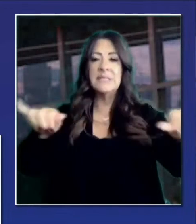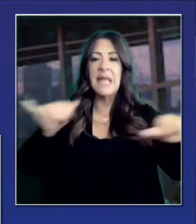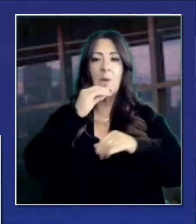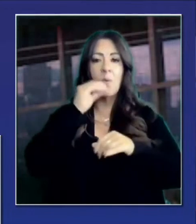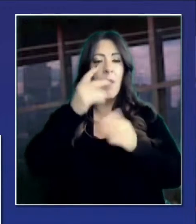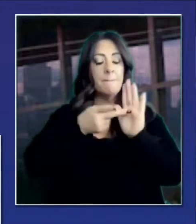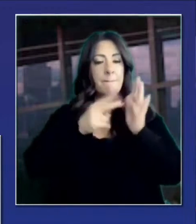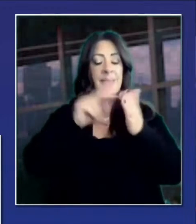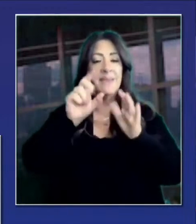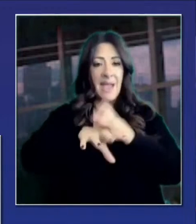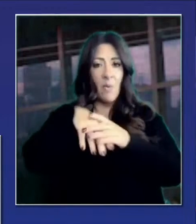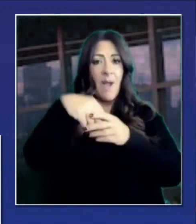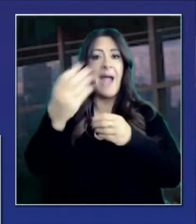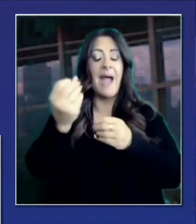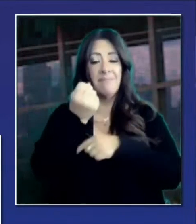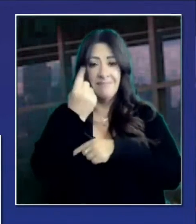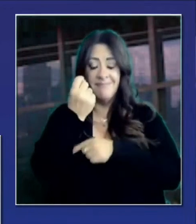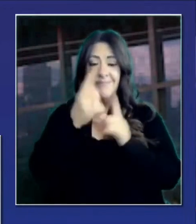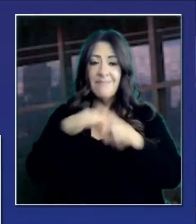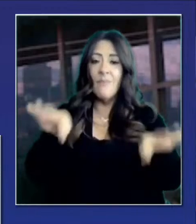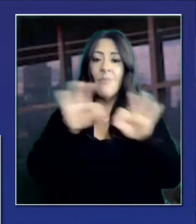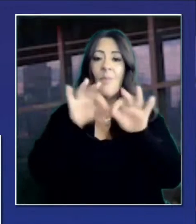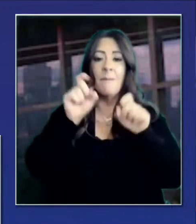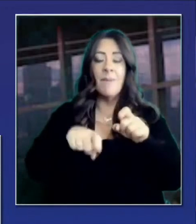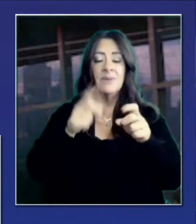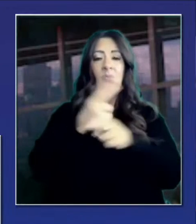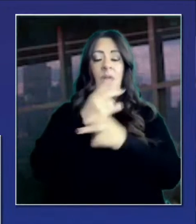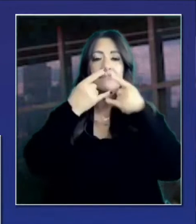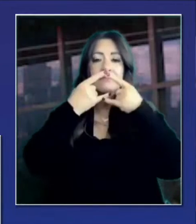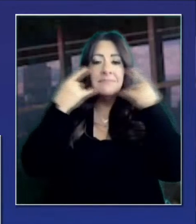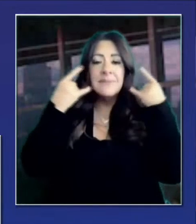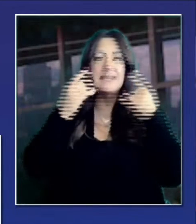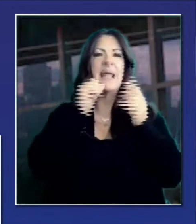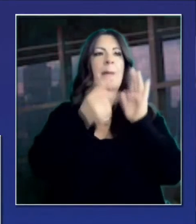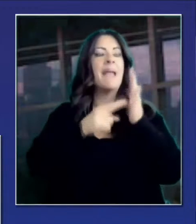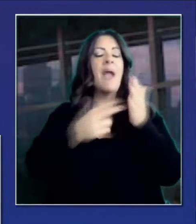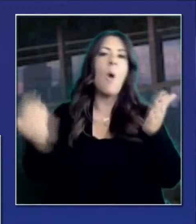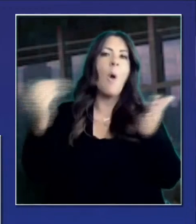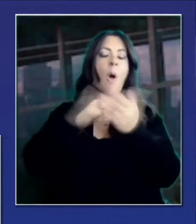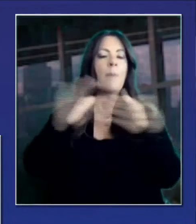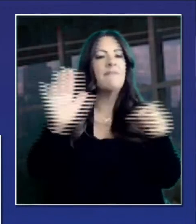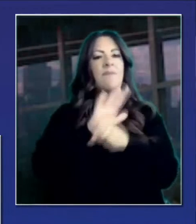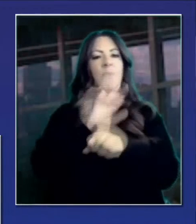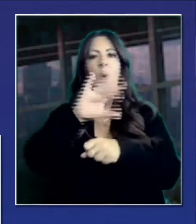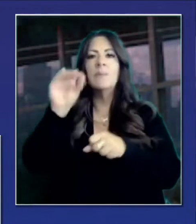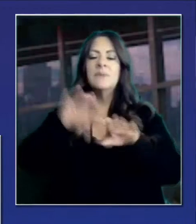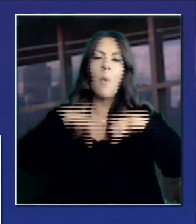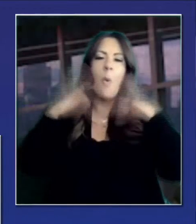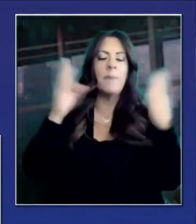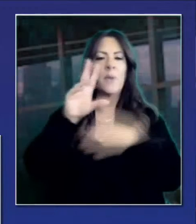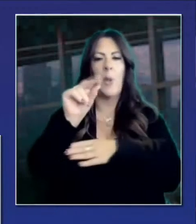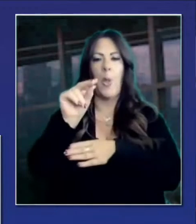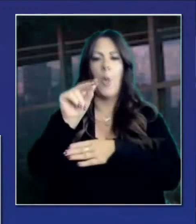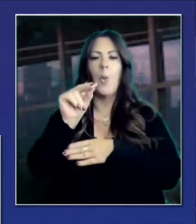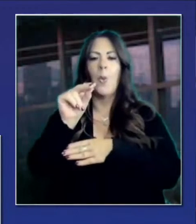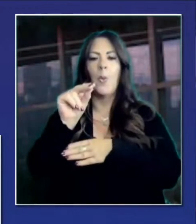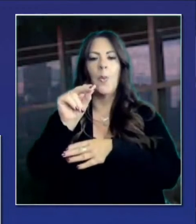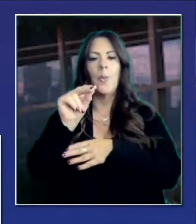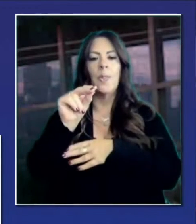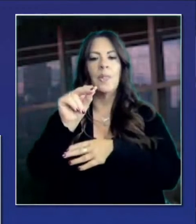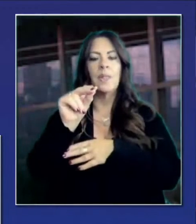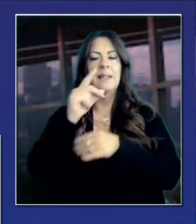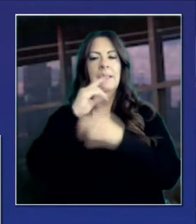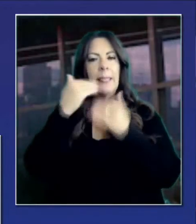a governor of sorts. So we're not just reopening, but we're reopening in these tiers, well-established,